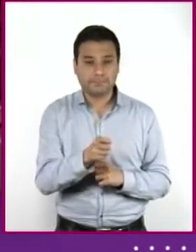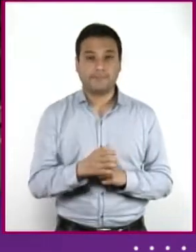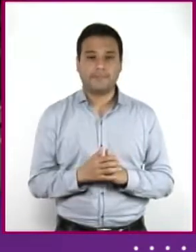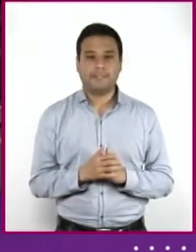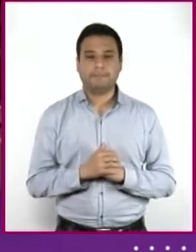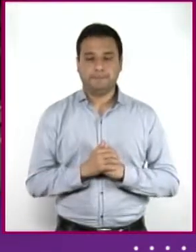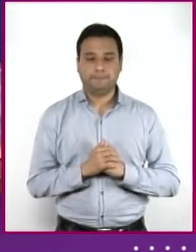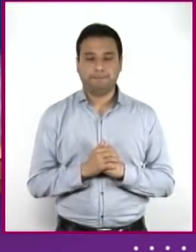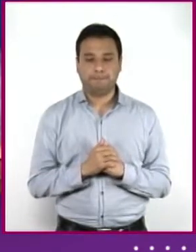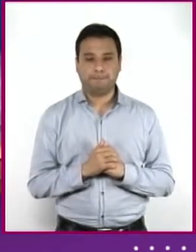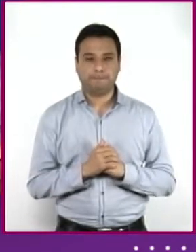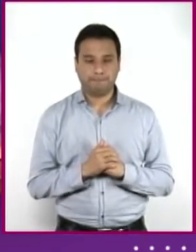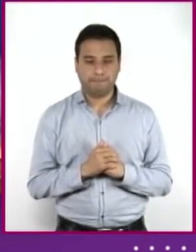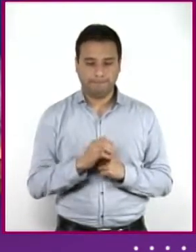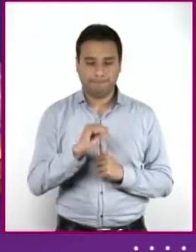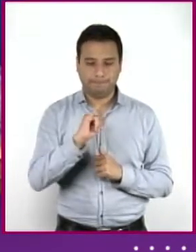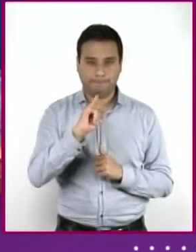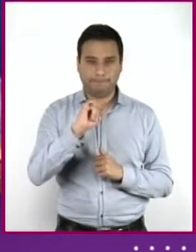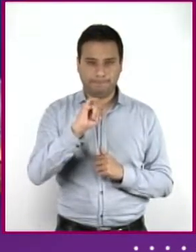Yes.